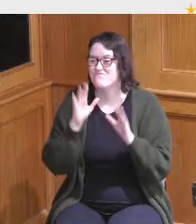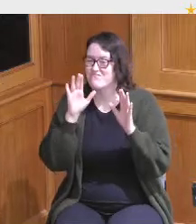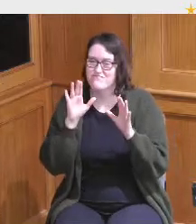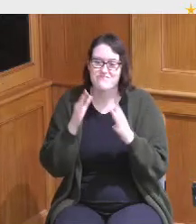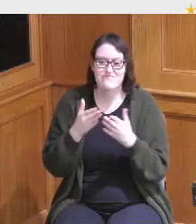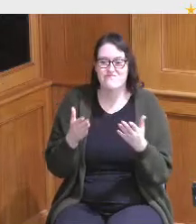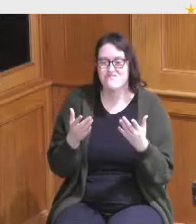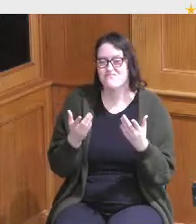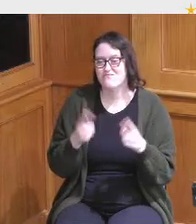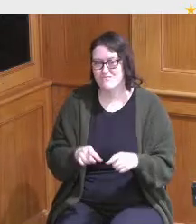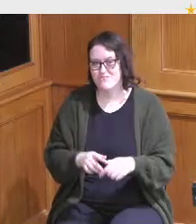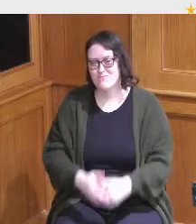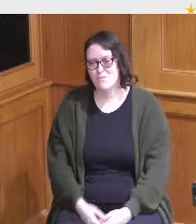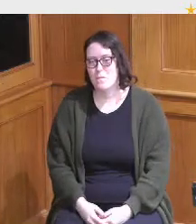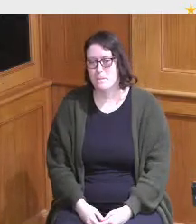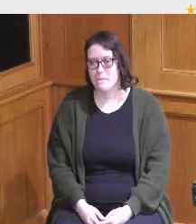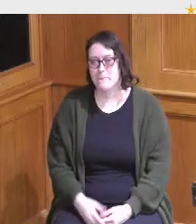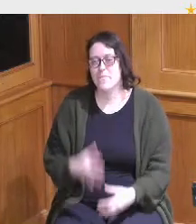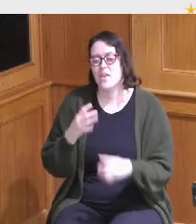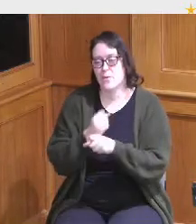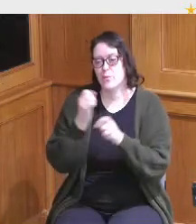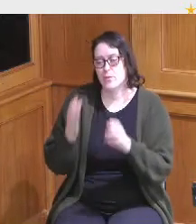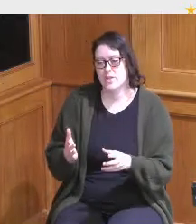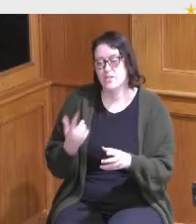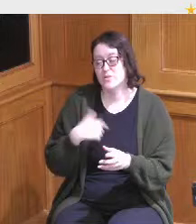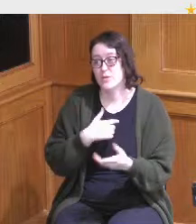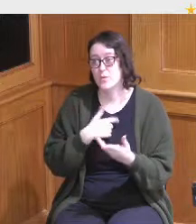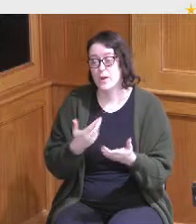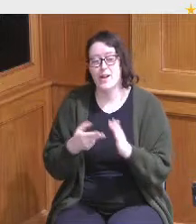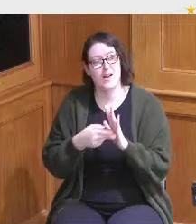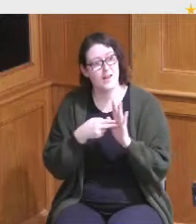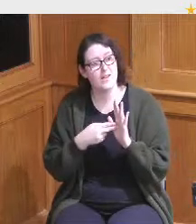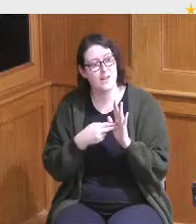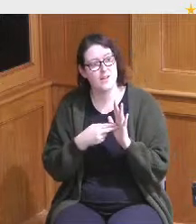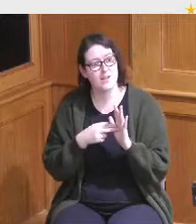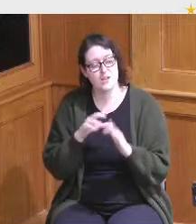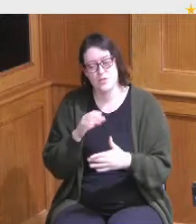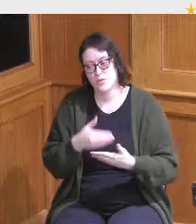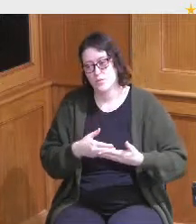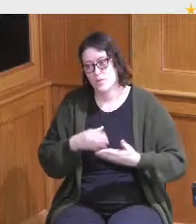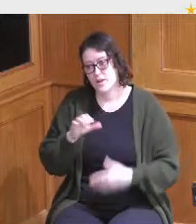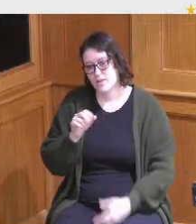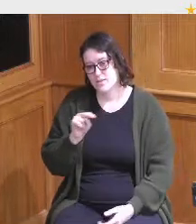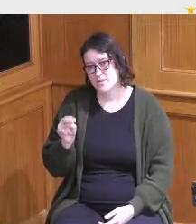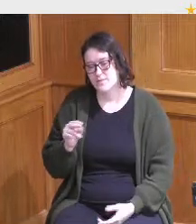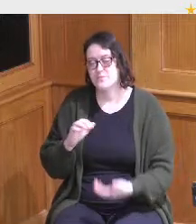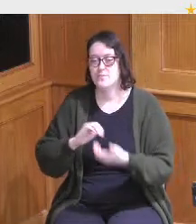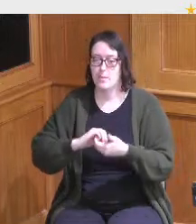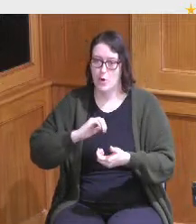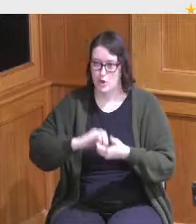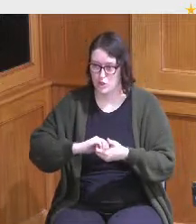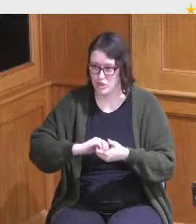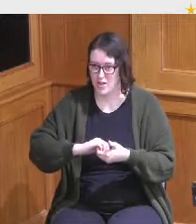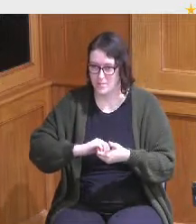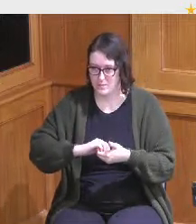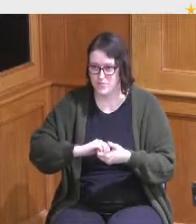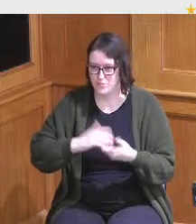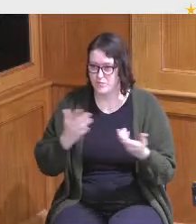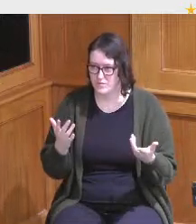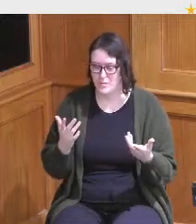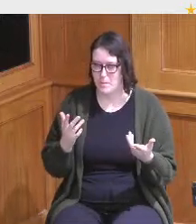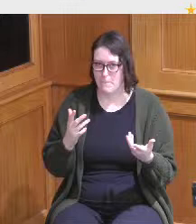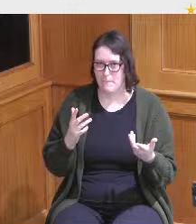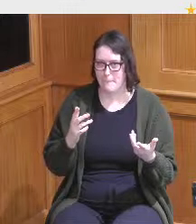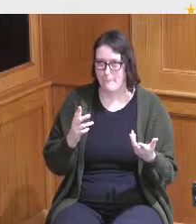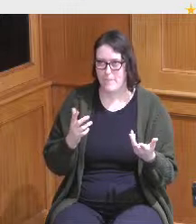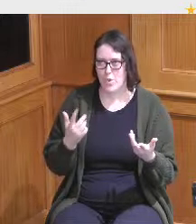that's happening. From our winners, we do like to highlight that Cradle Cincinnati, of course, is a partnership and wouldn't be what it